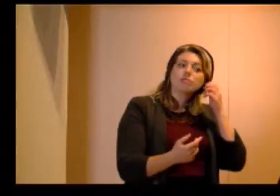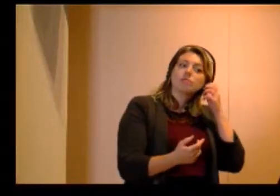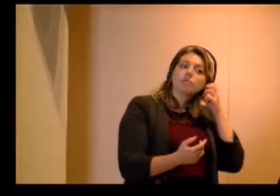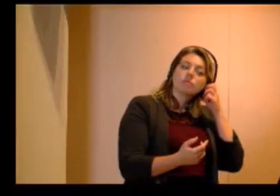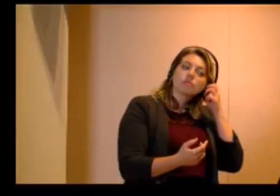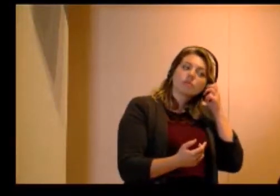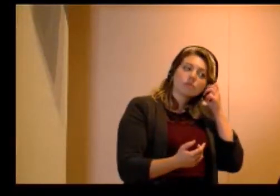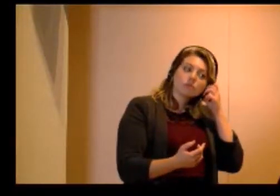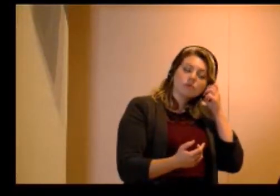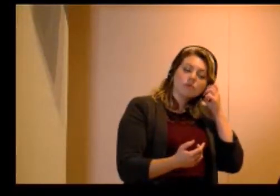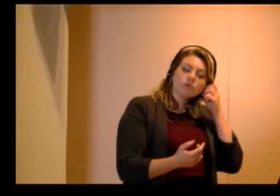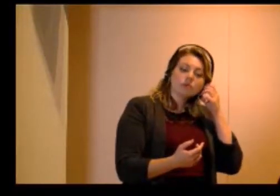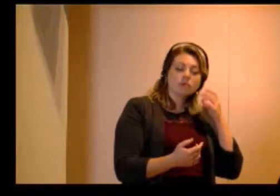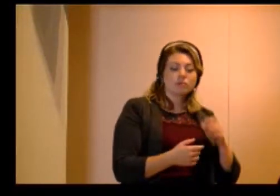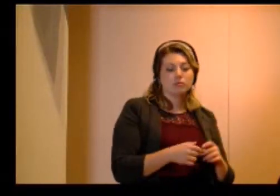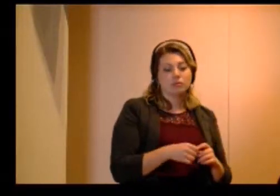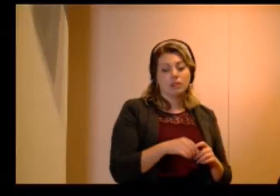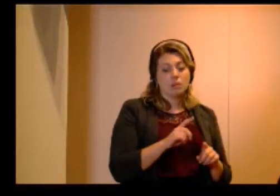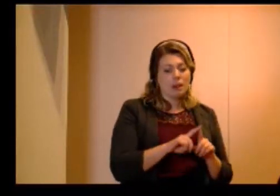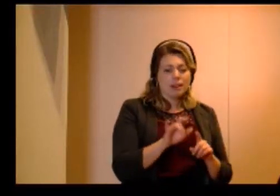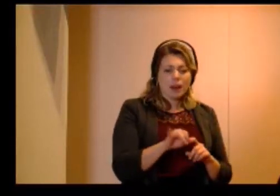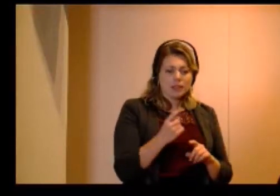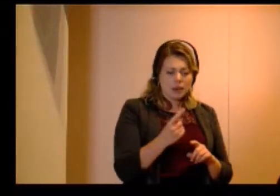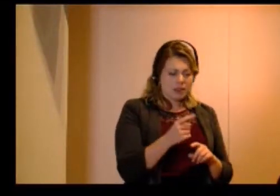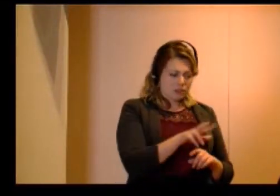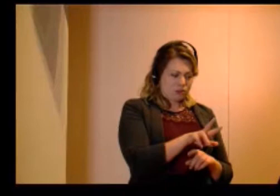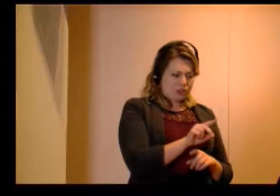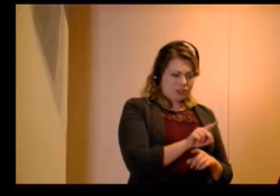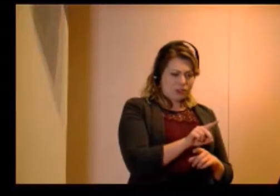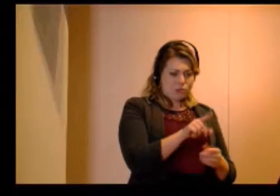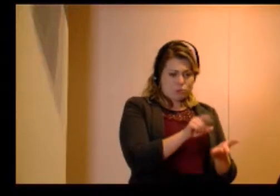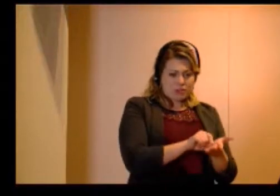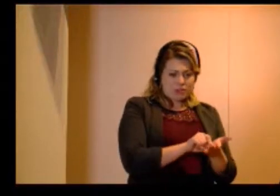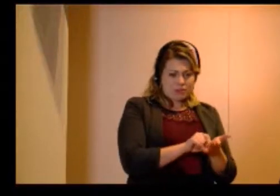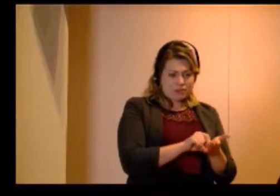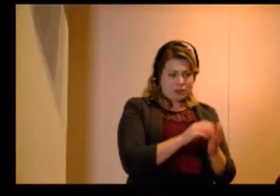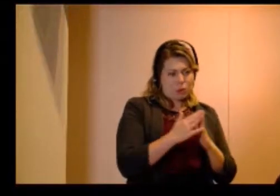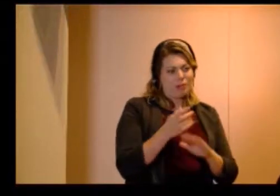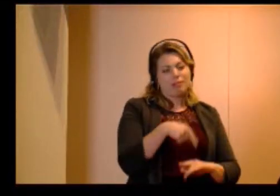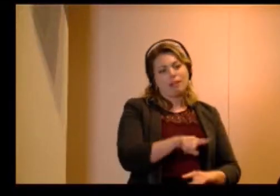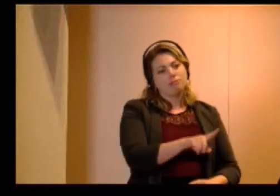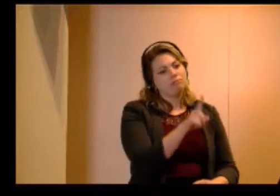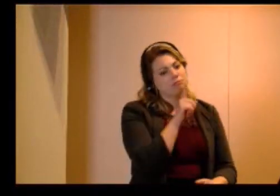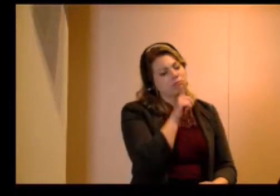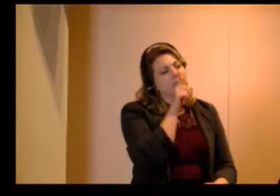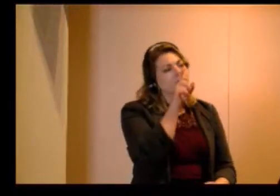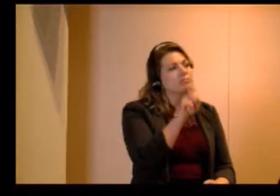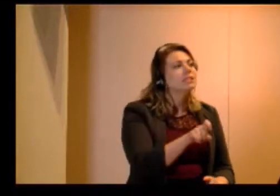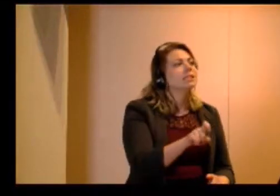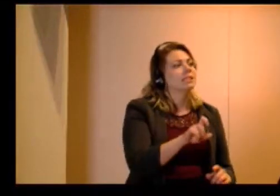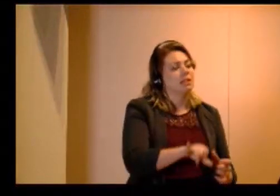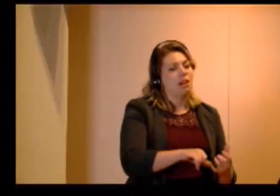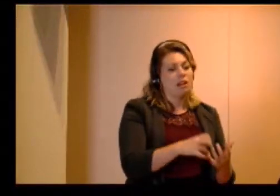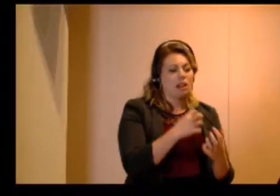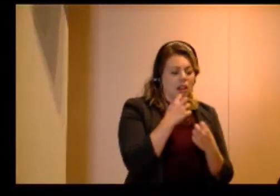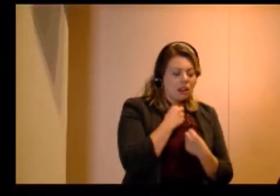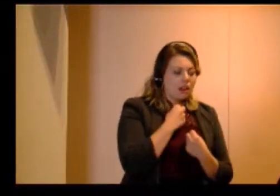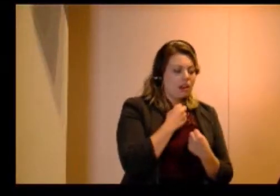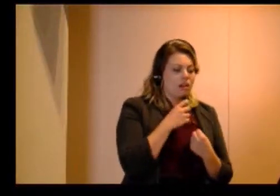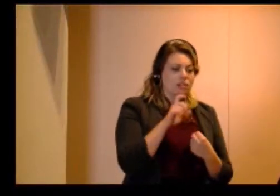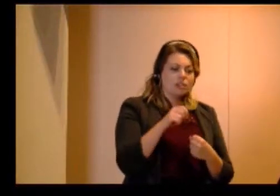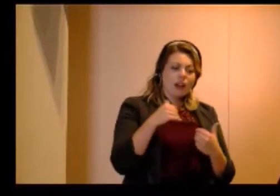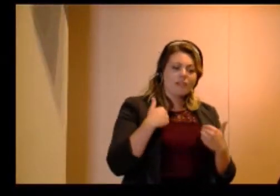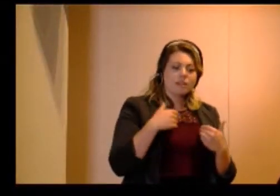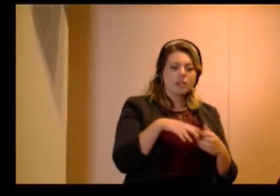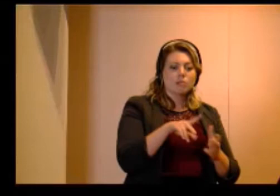But that was something that the 3D printing community really needed, was to be able to have those printer parameters within the